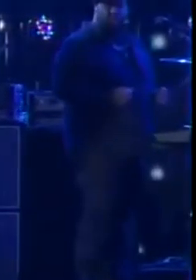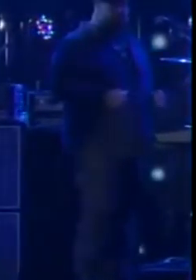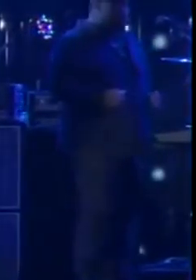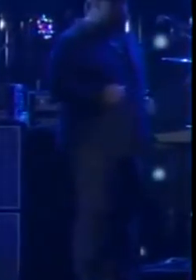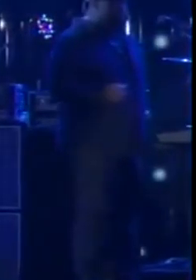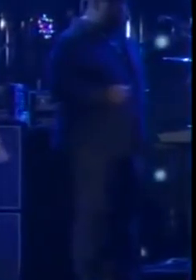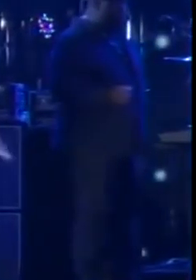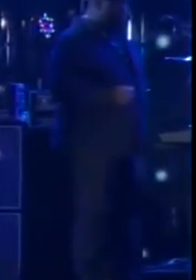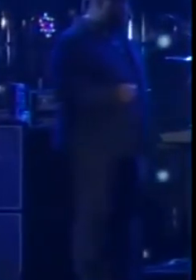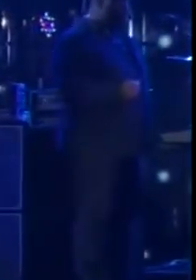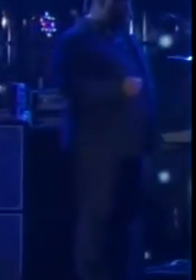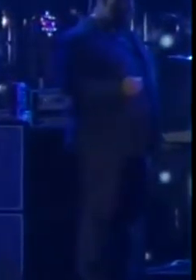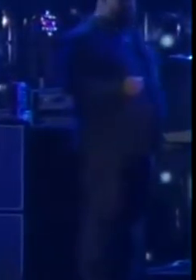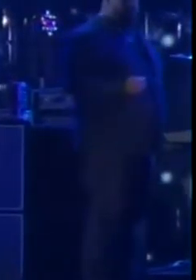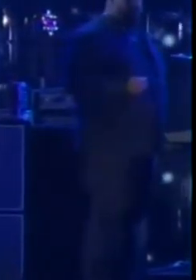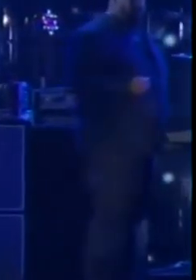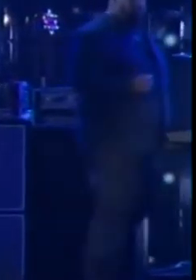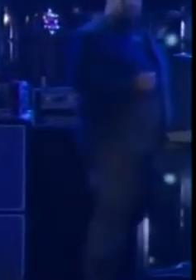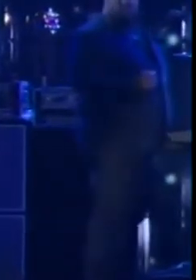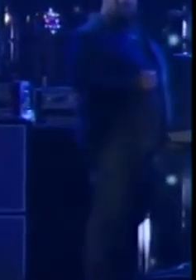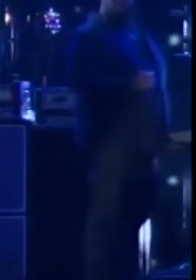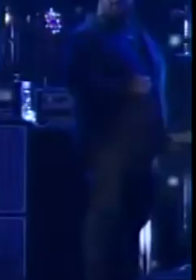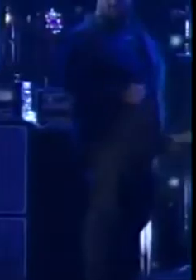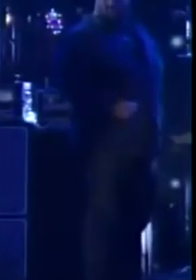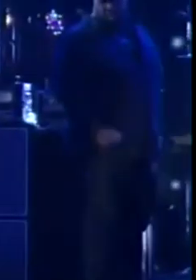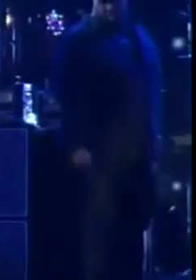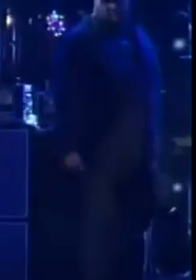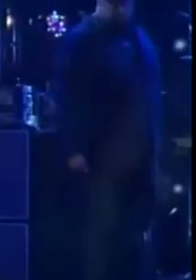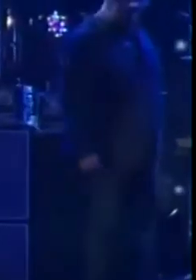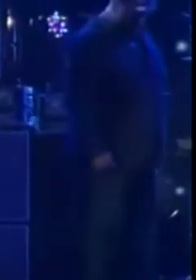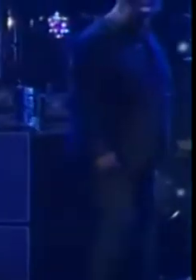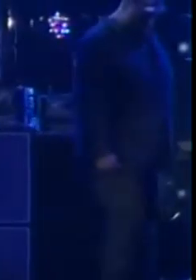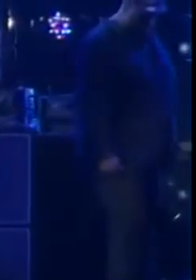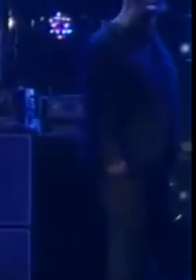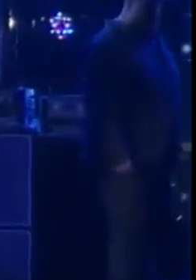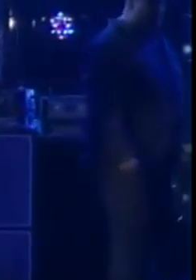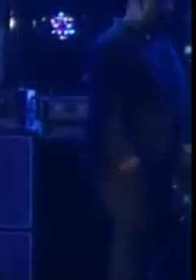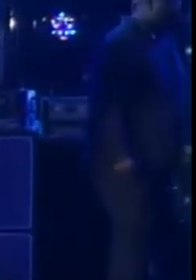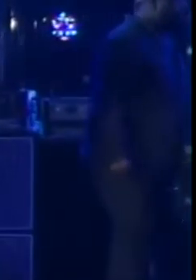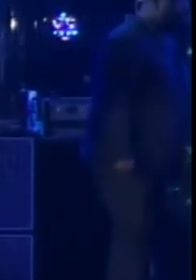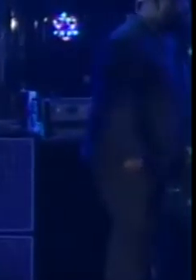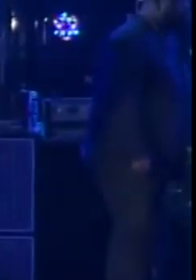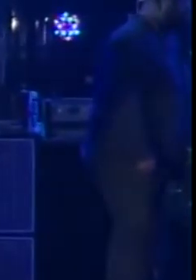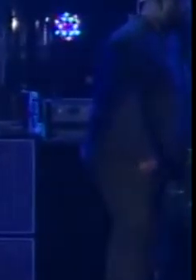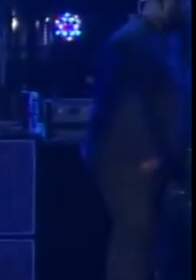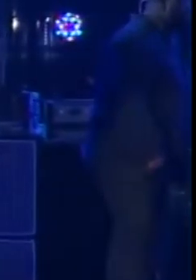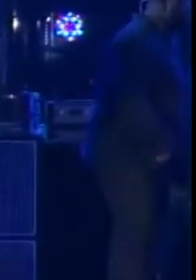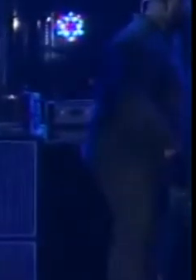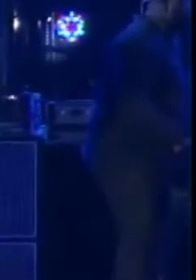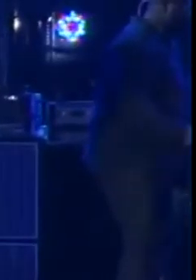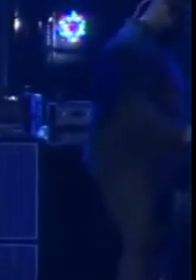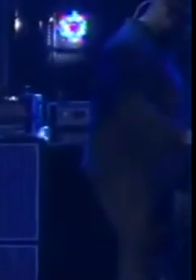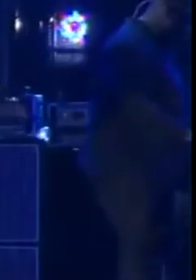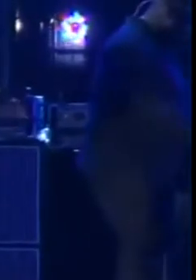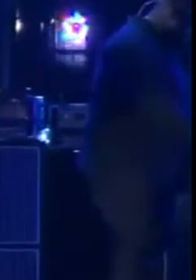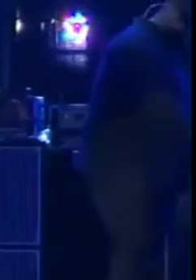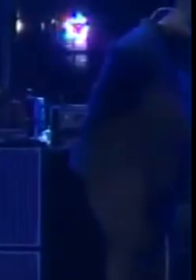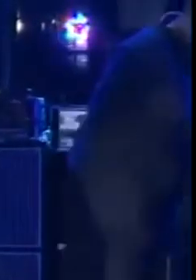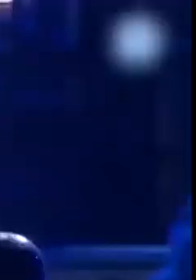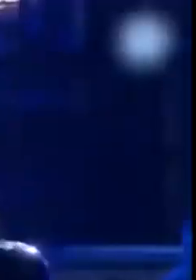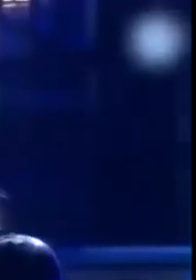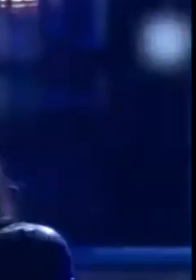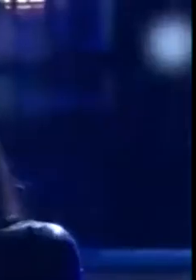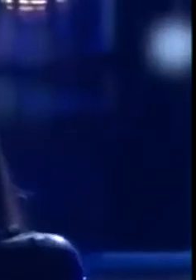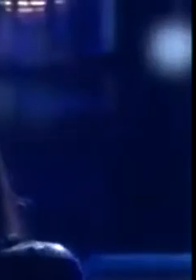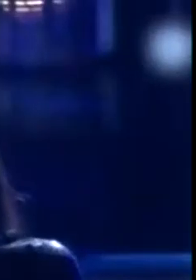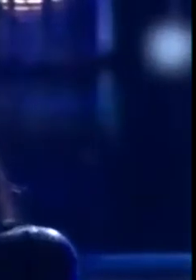permission. In the first successful celebrity case of its kind, 3 appeal judges agreed marketing the item without Rihanna's approval